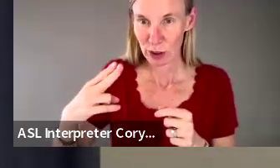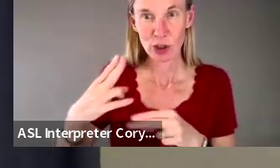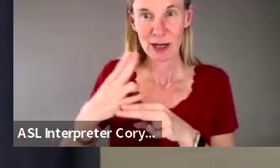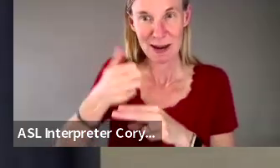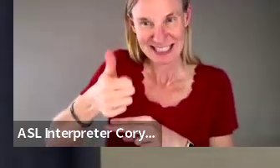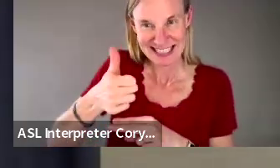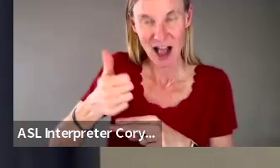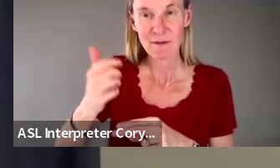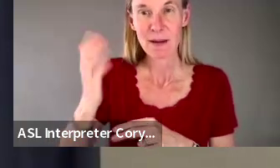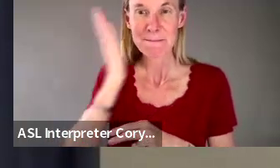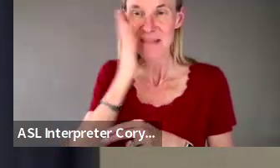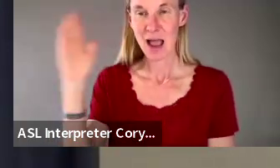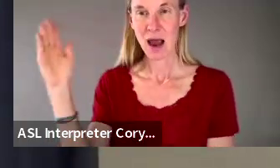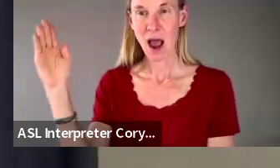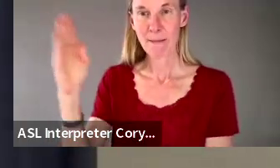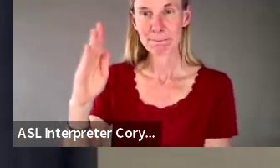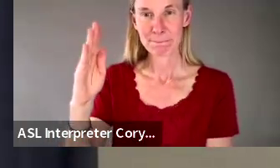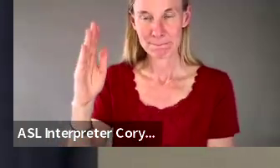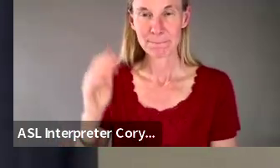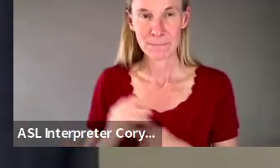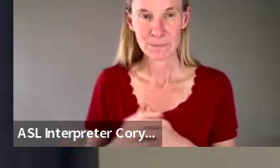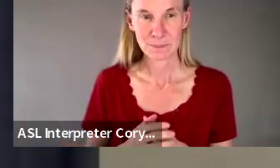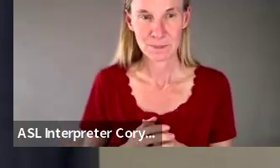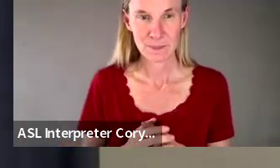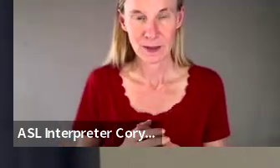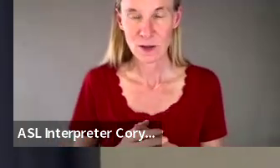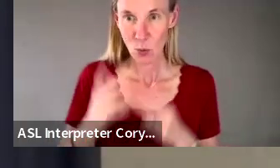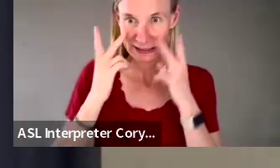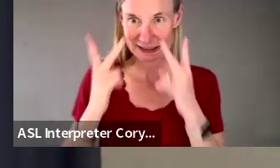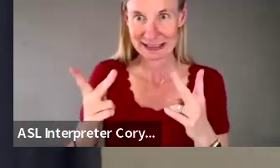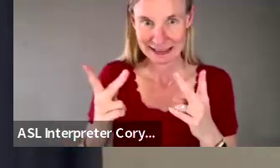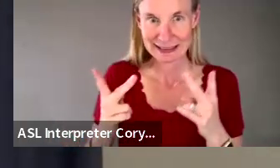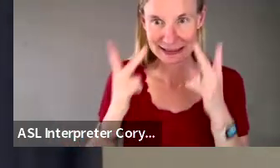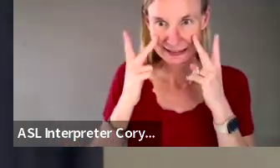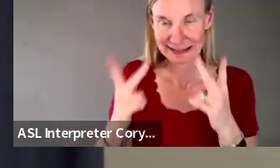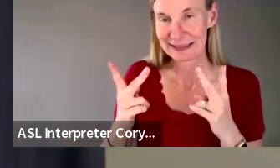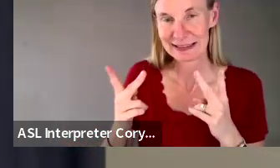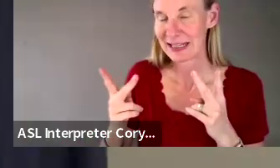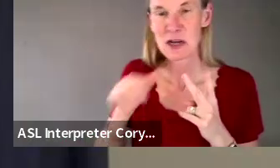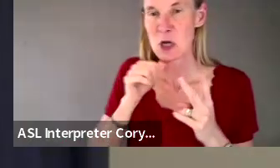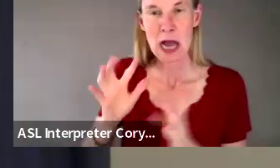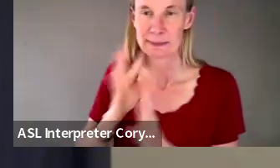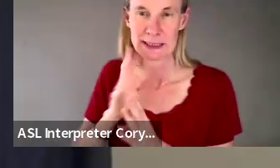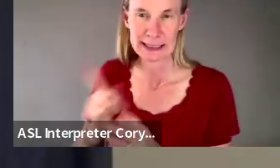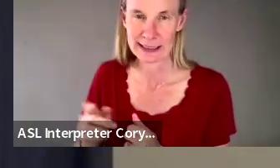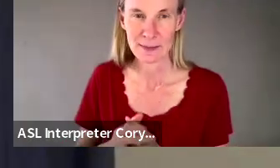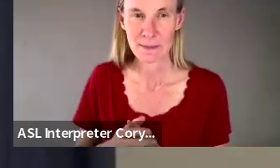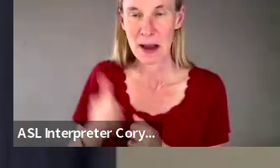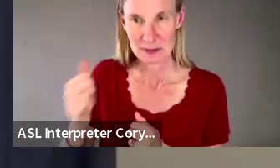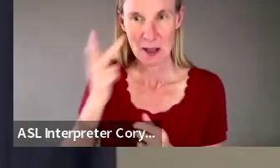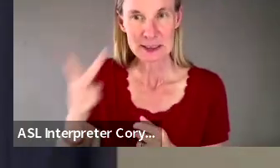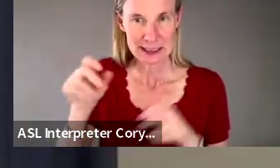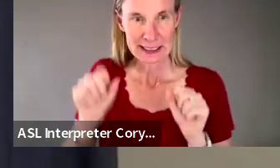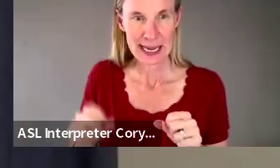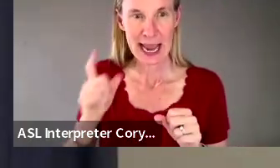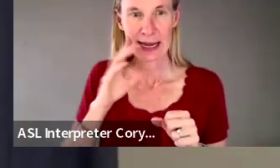computer. But it's for him, he can visually see it. It's not auditorily speaking, but he's able to adjust the height